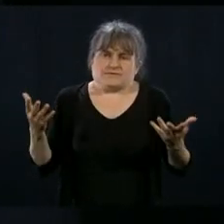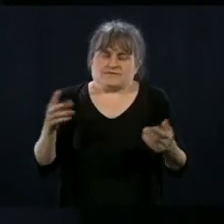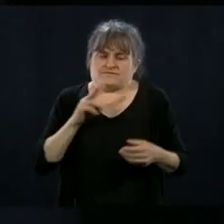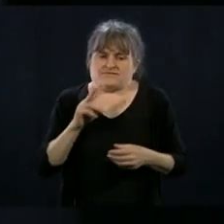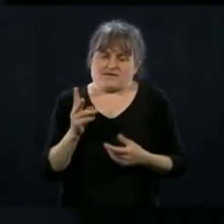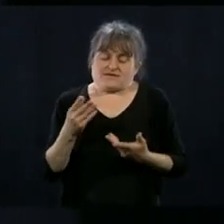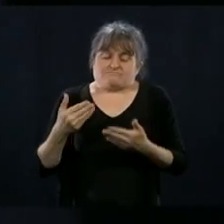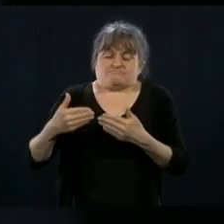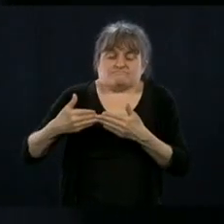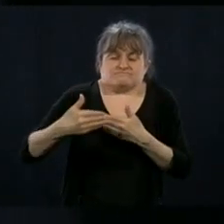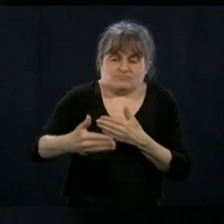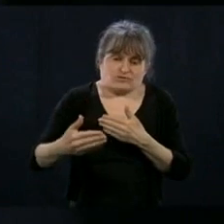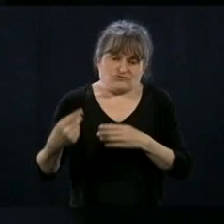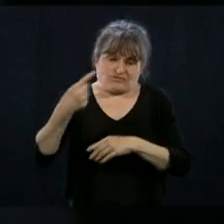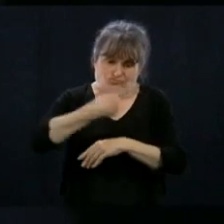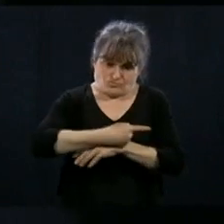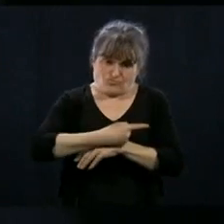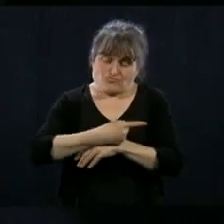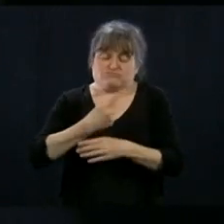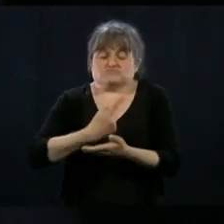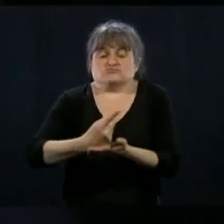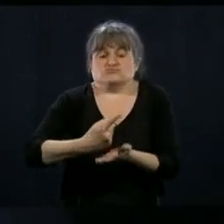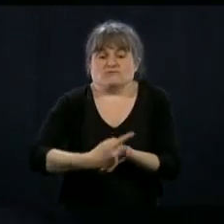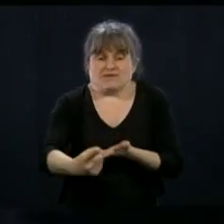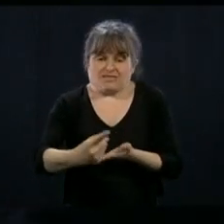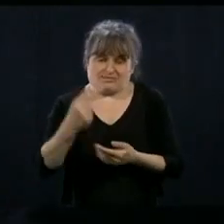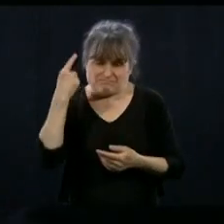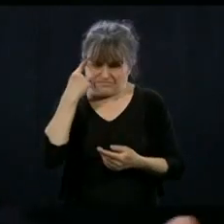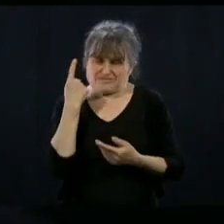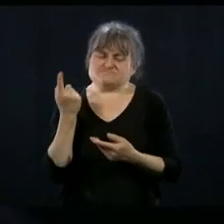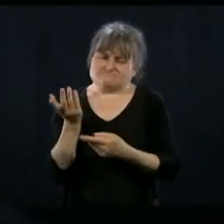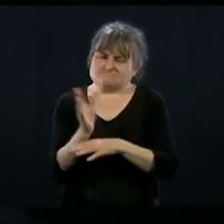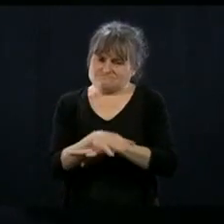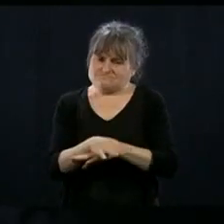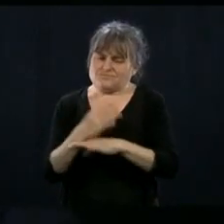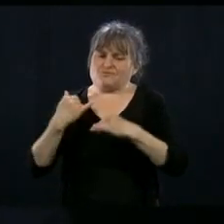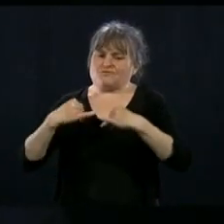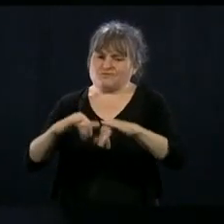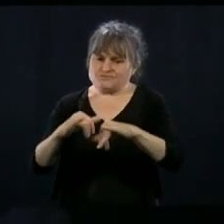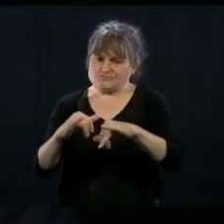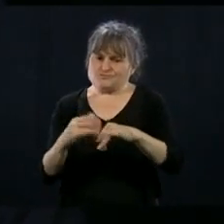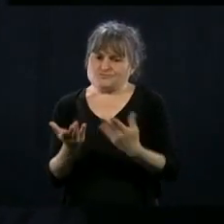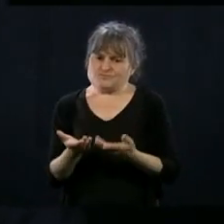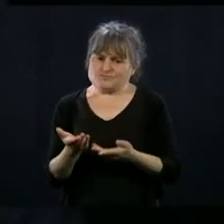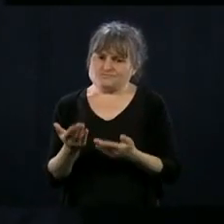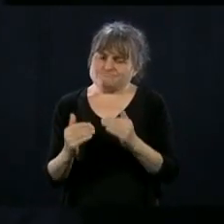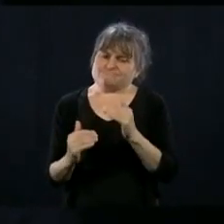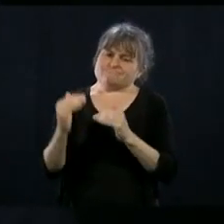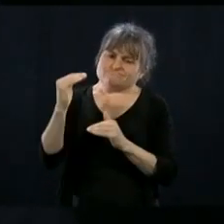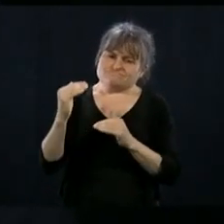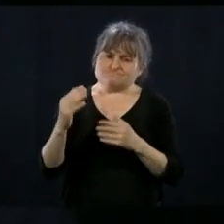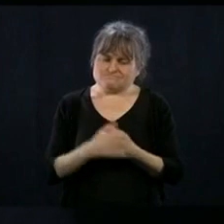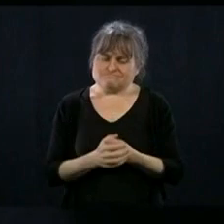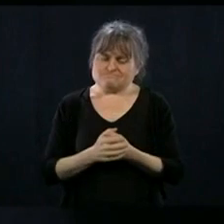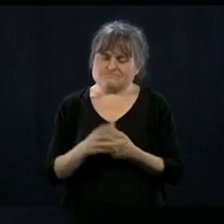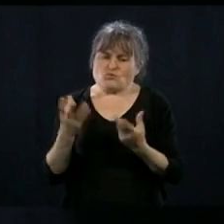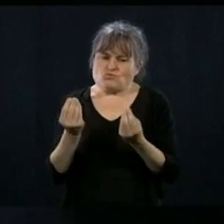that, unfortunately, the death toll over the next few days and weeks is going to continue being high